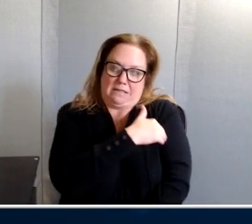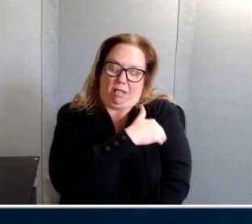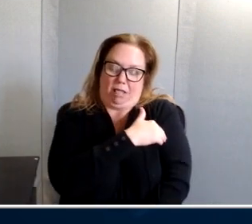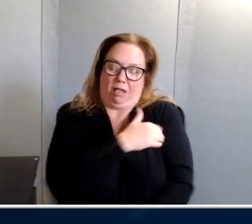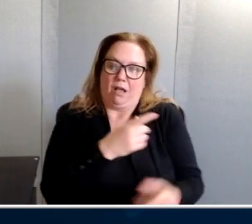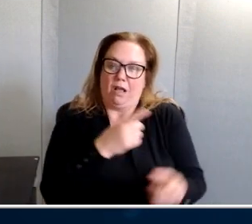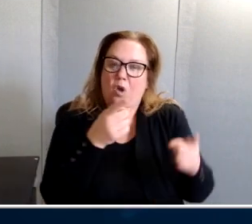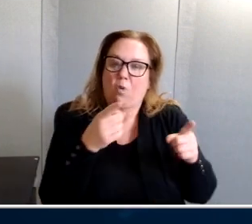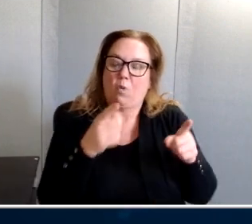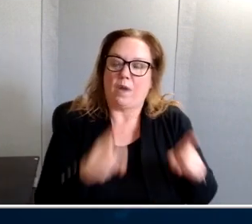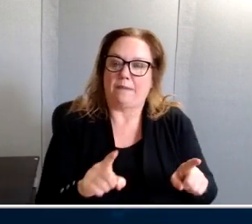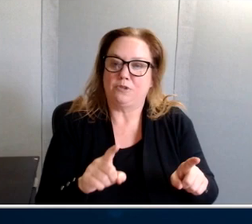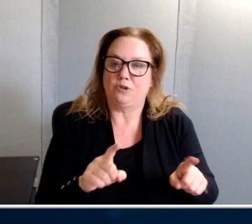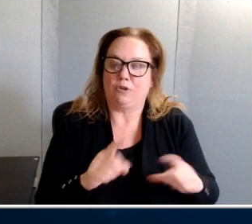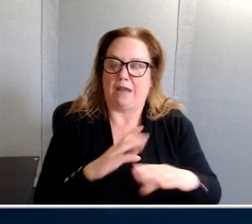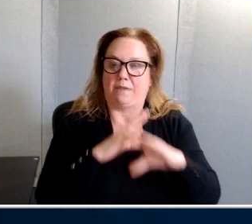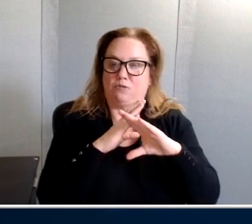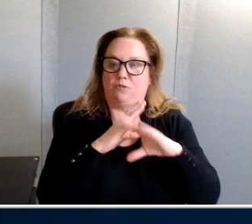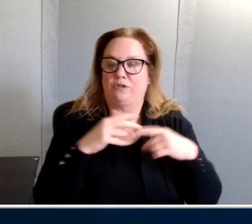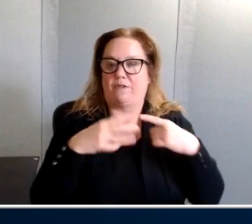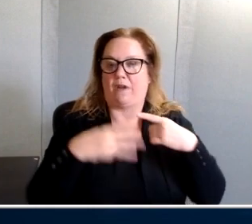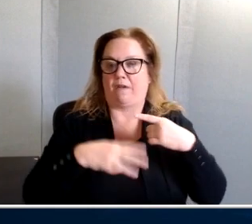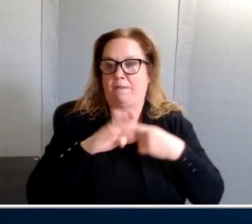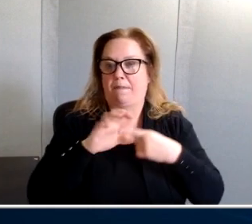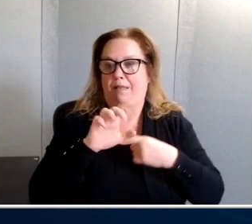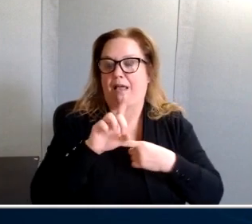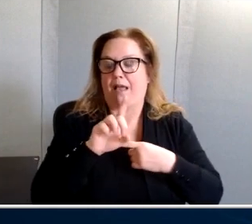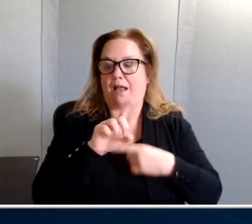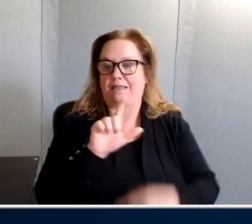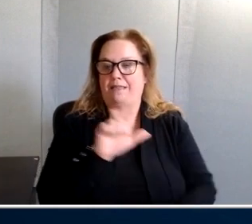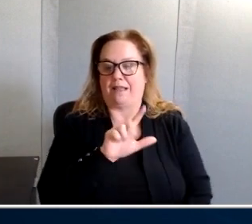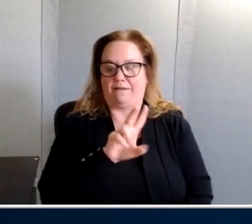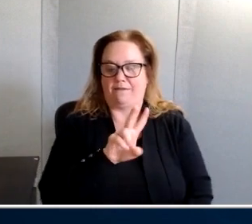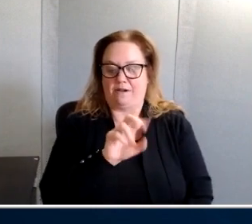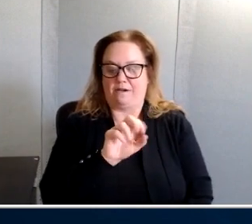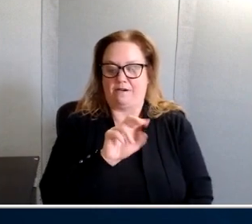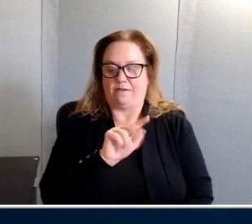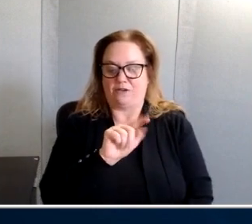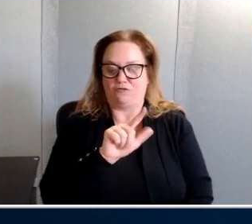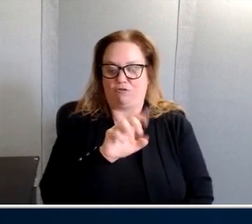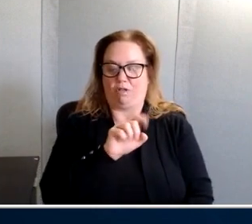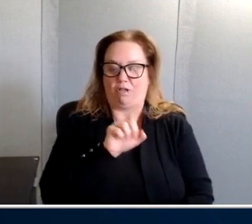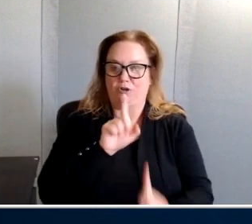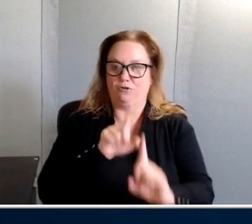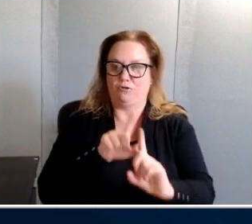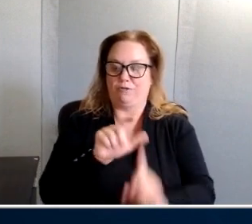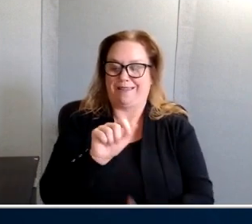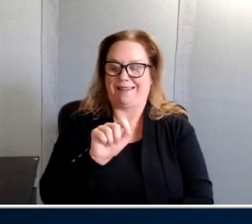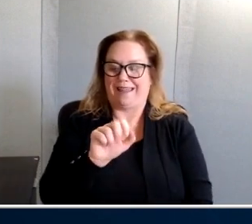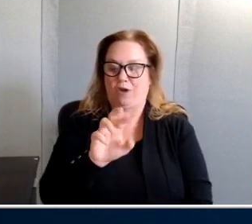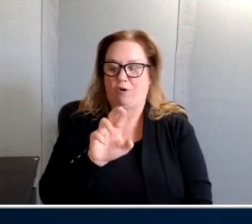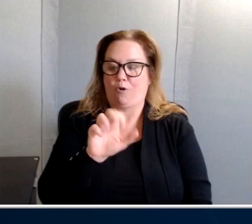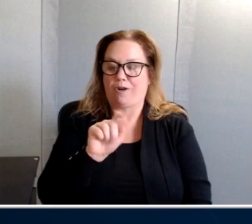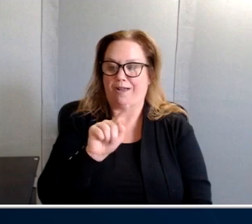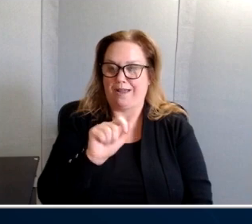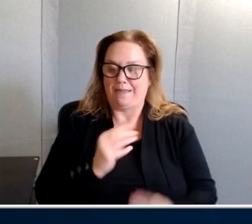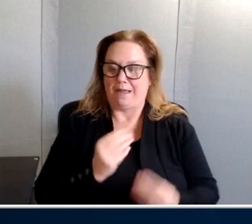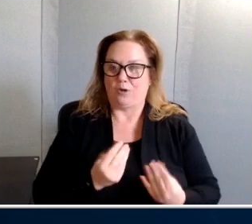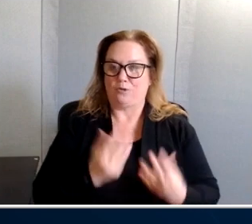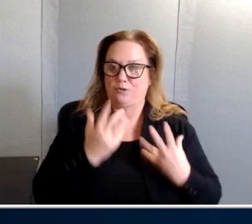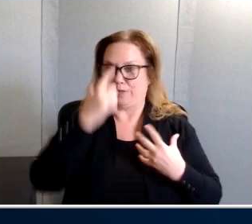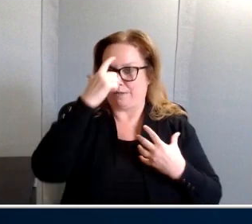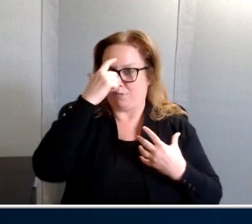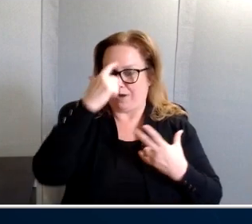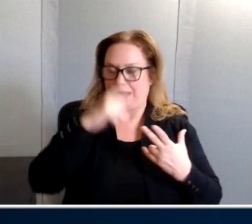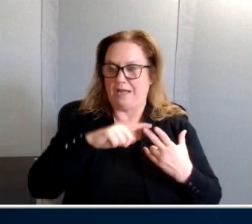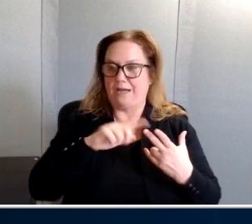that you can have obstruction of blood from the left ventricle to the main blood vessel, the aorta, which ends up going to the rest of your body, the brain, and the organs.